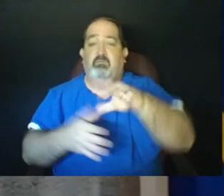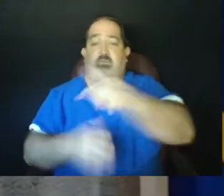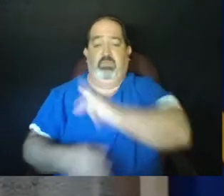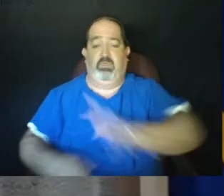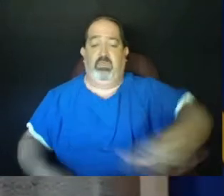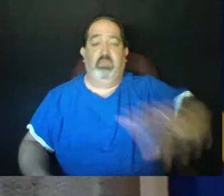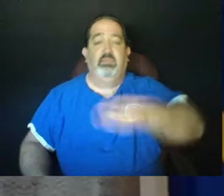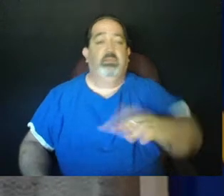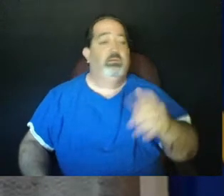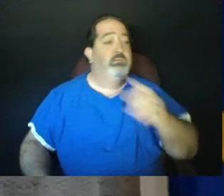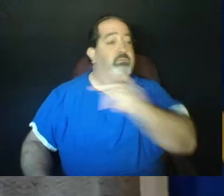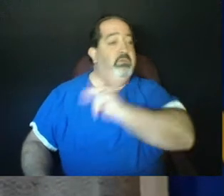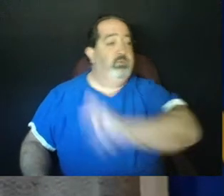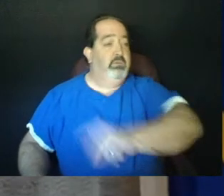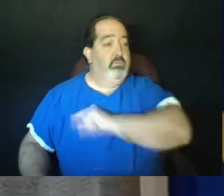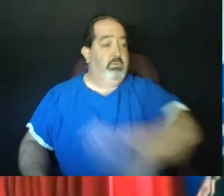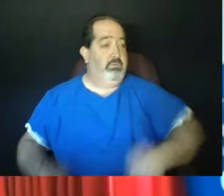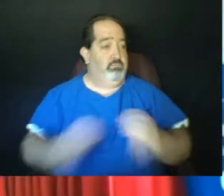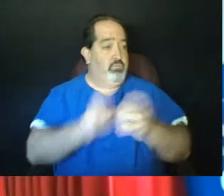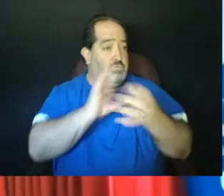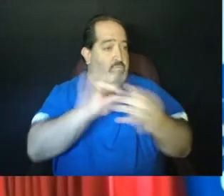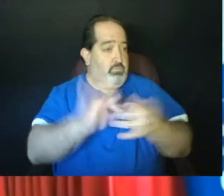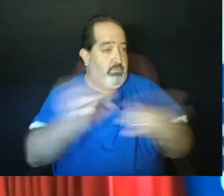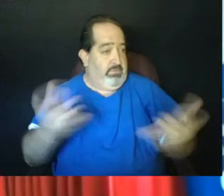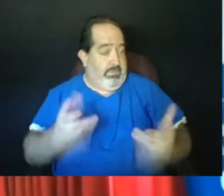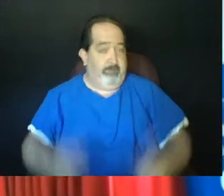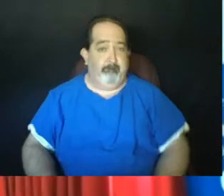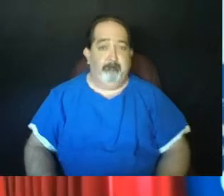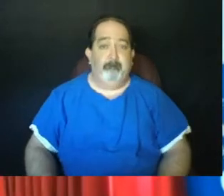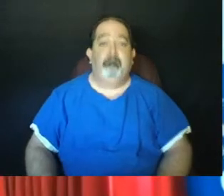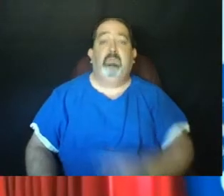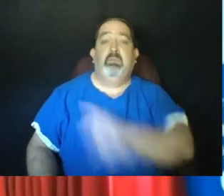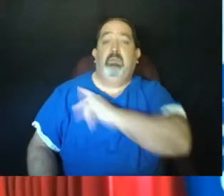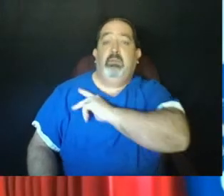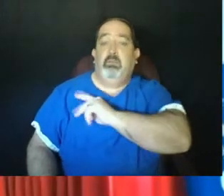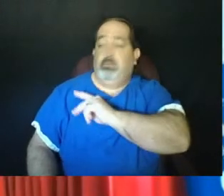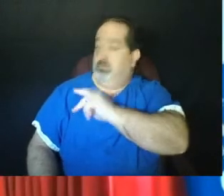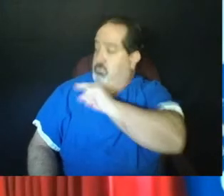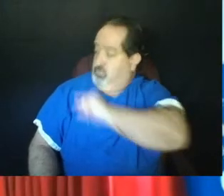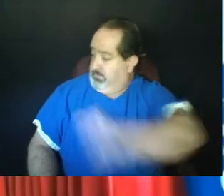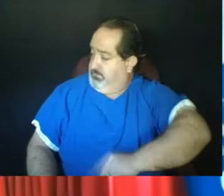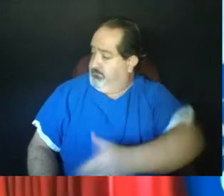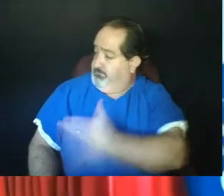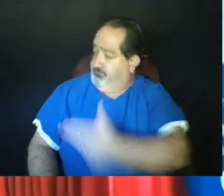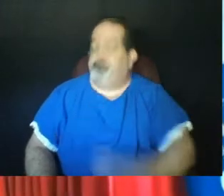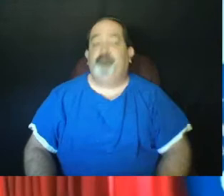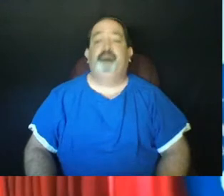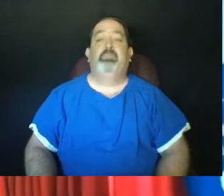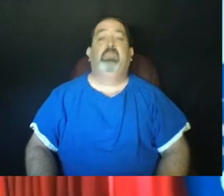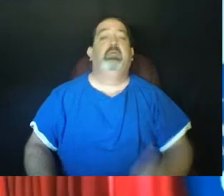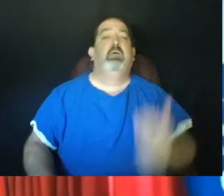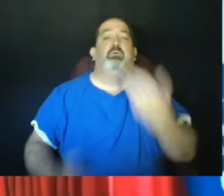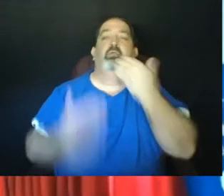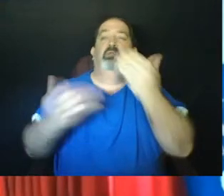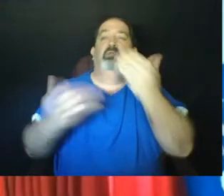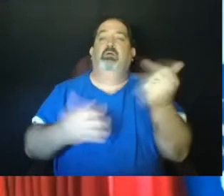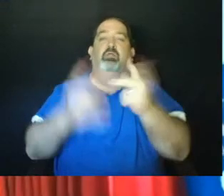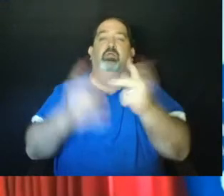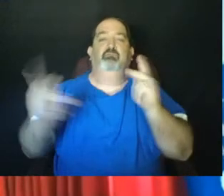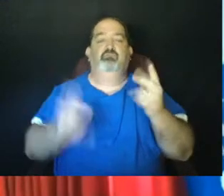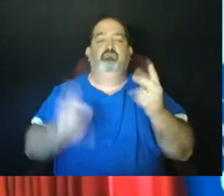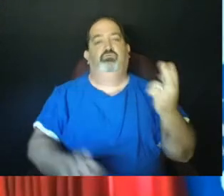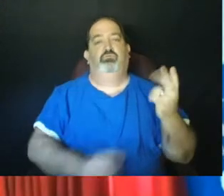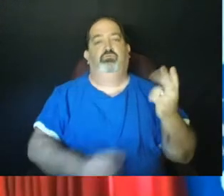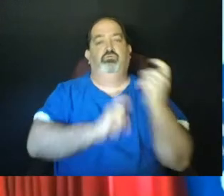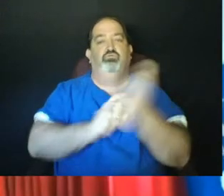parting words for the gathered populace? Your Majesty. Again, I want to thank everyone that has